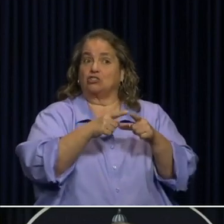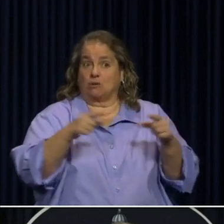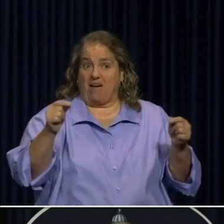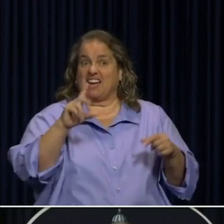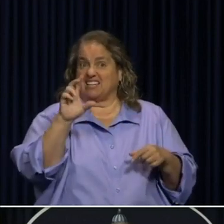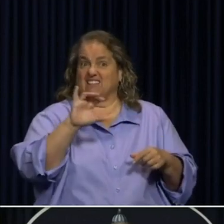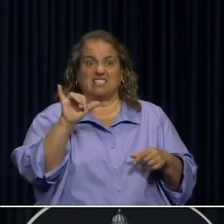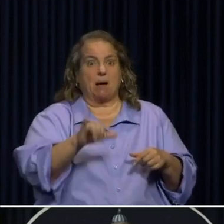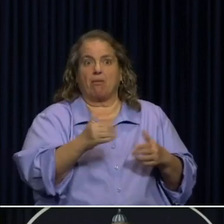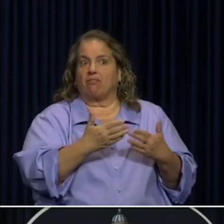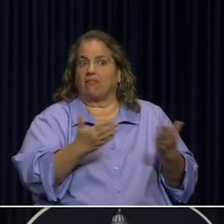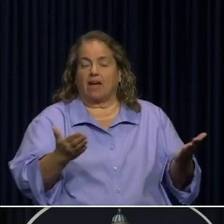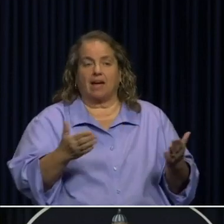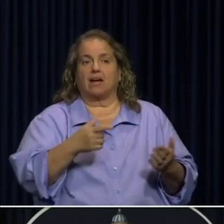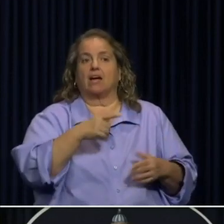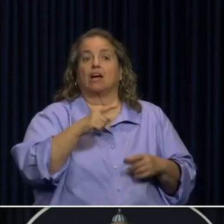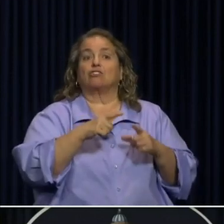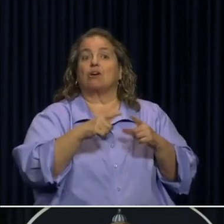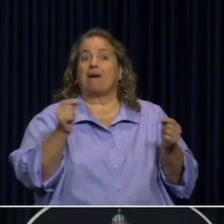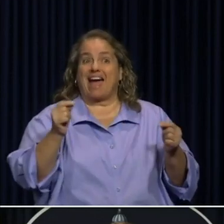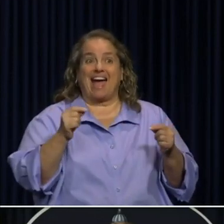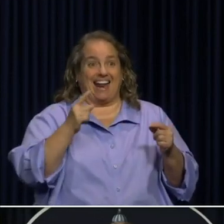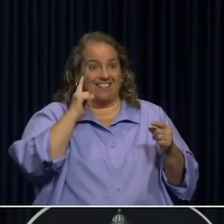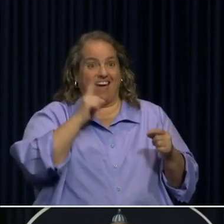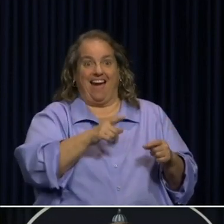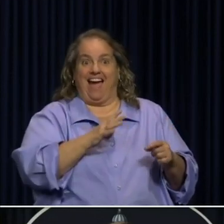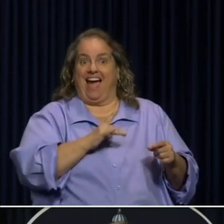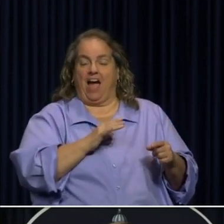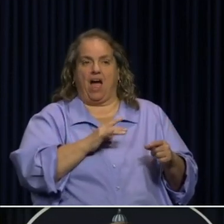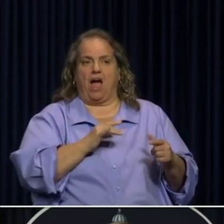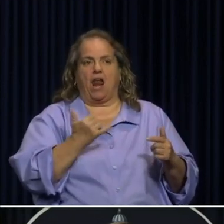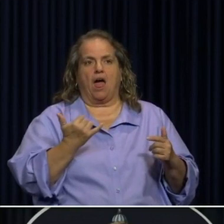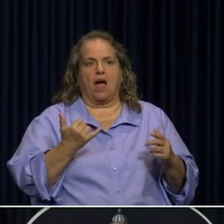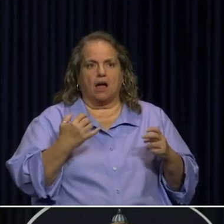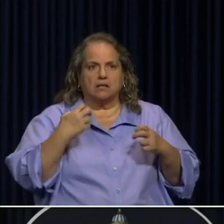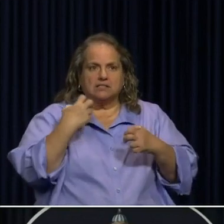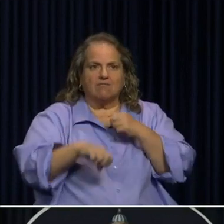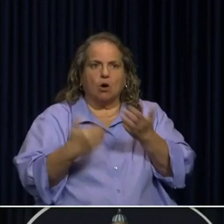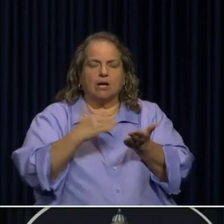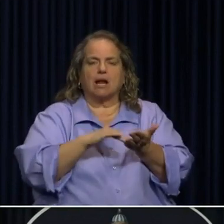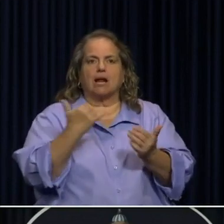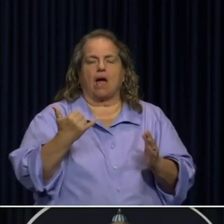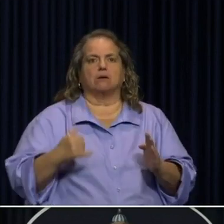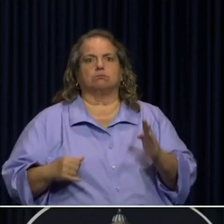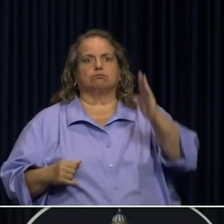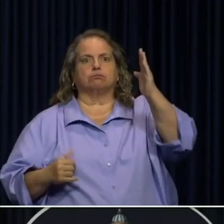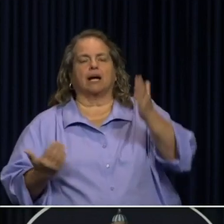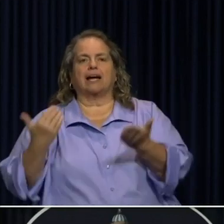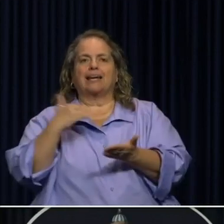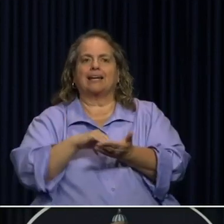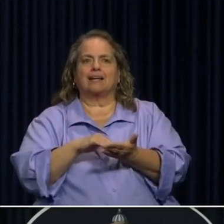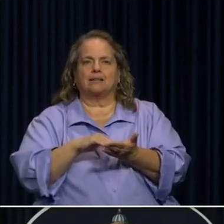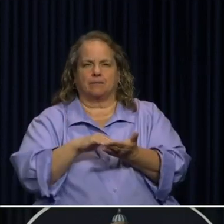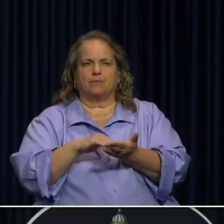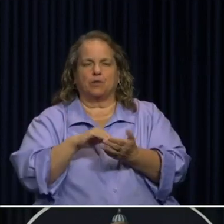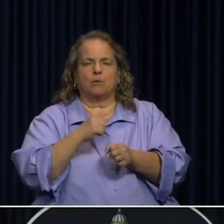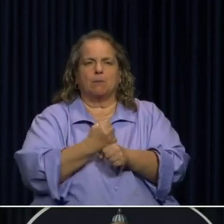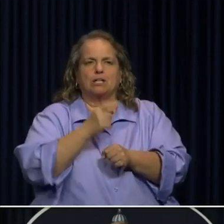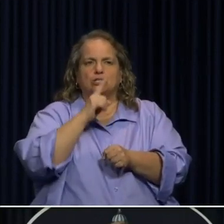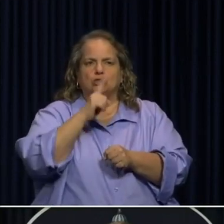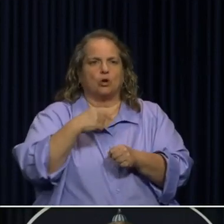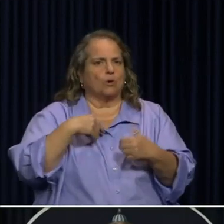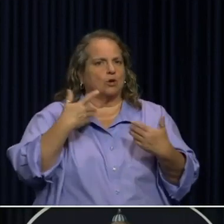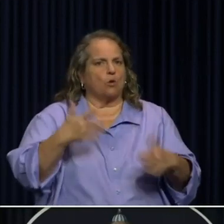now they're back down. They're back in a very difficult situation. So I just want to make sure that we